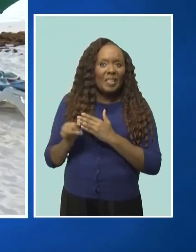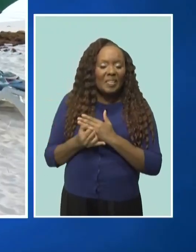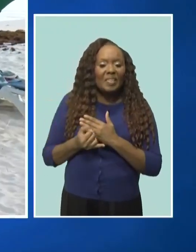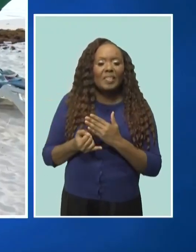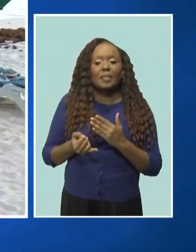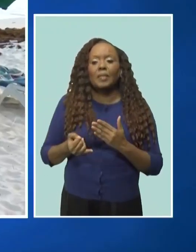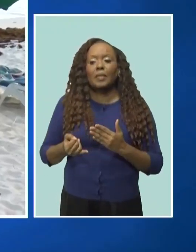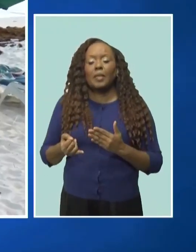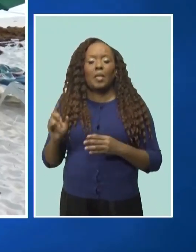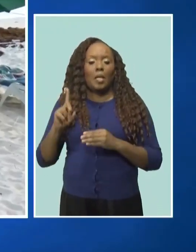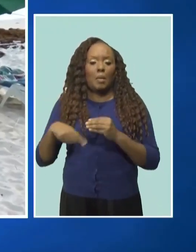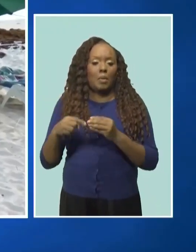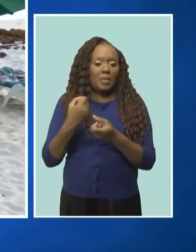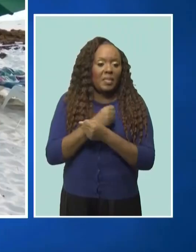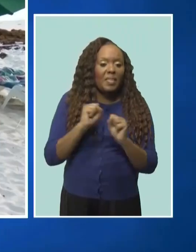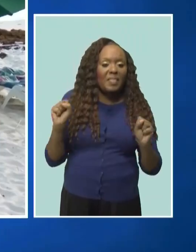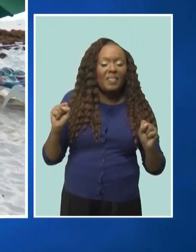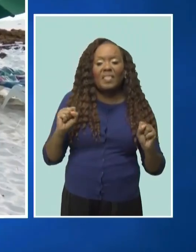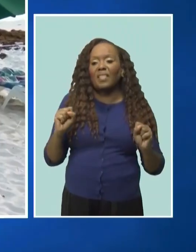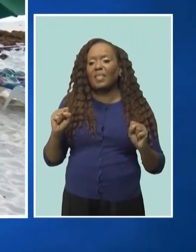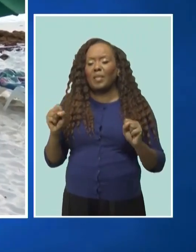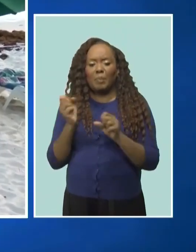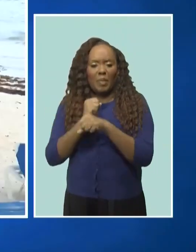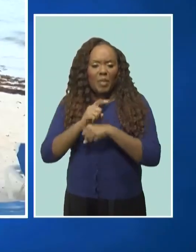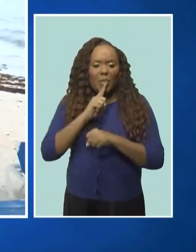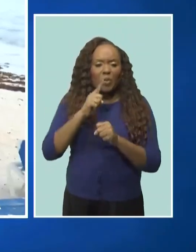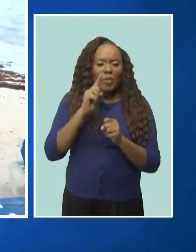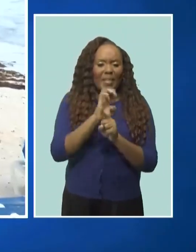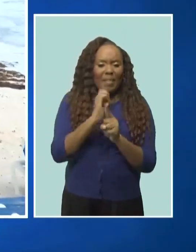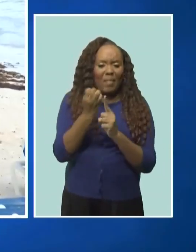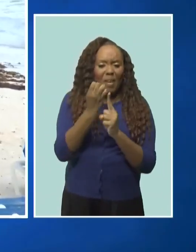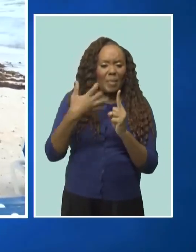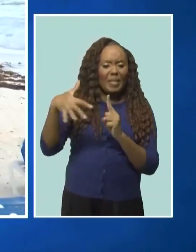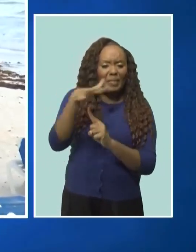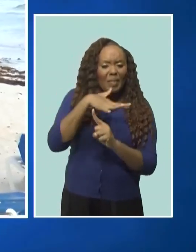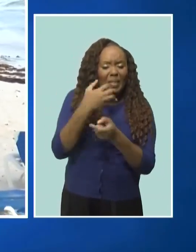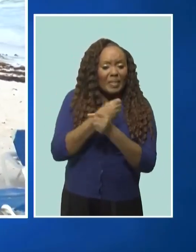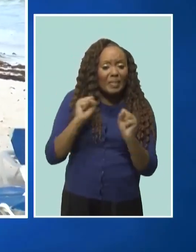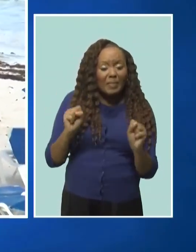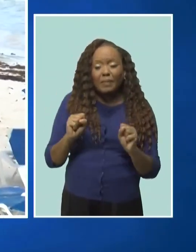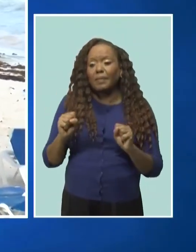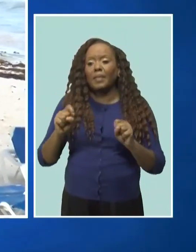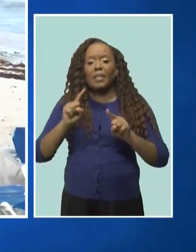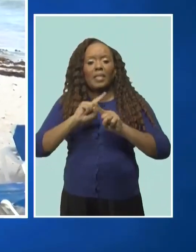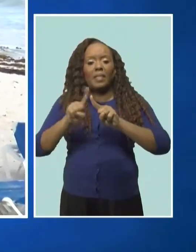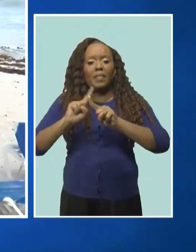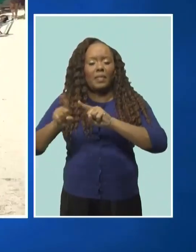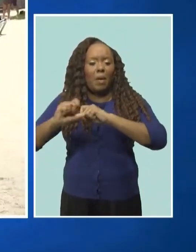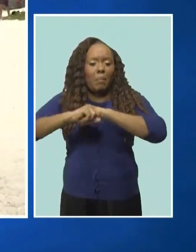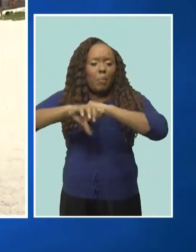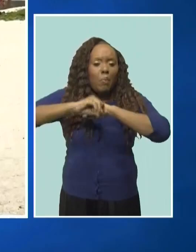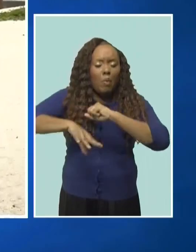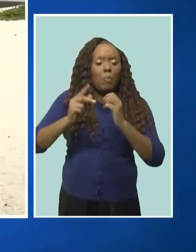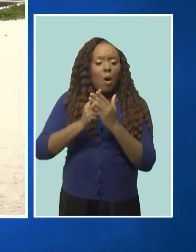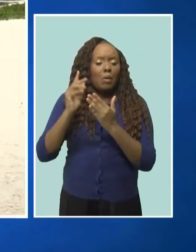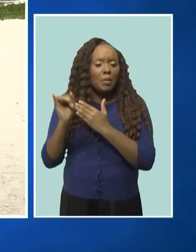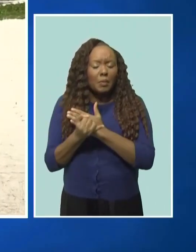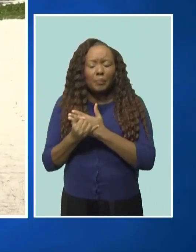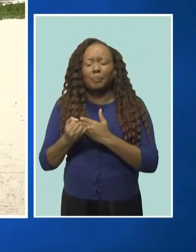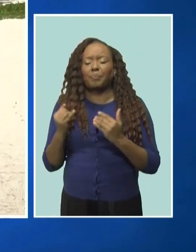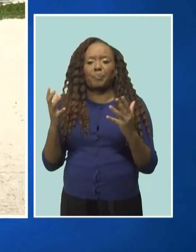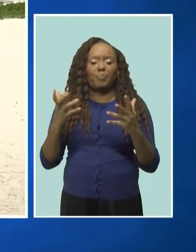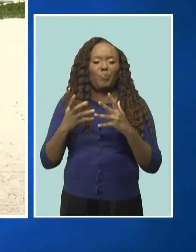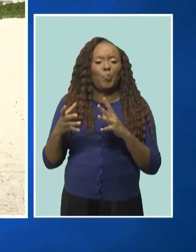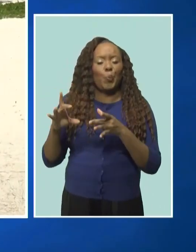to safety and security, the environment, marketing projects. We are also looking to continue to build relationships with